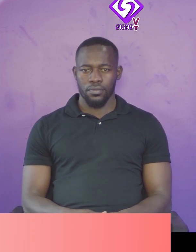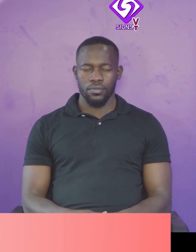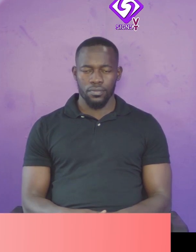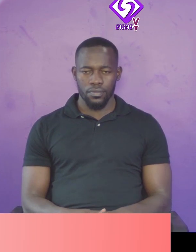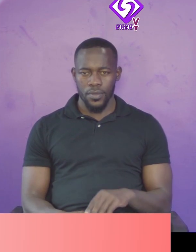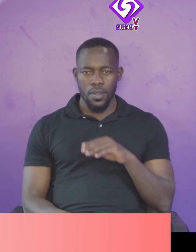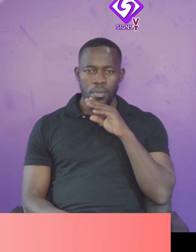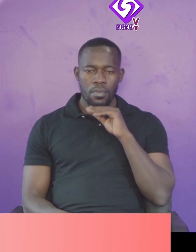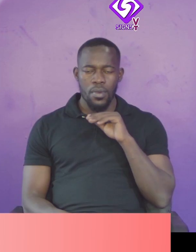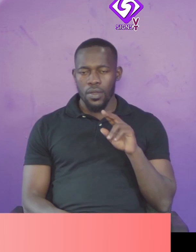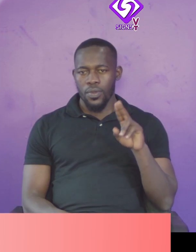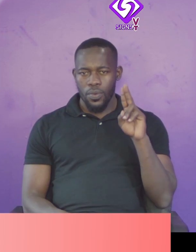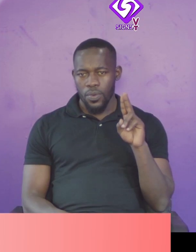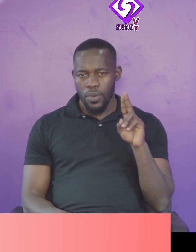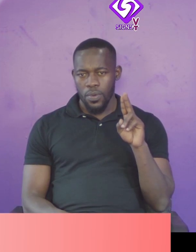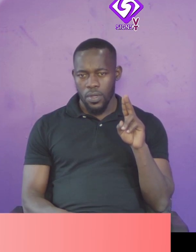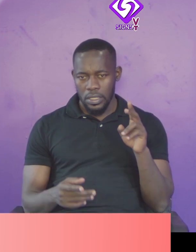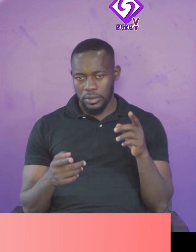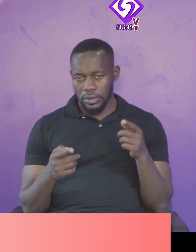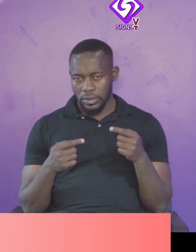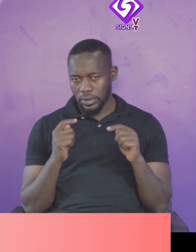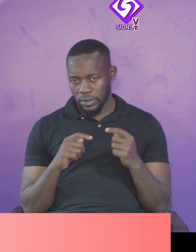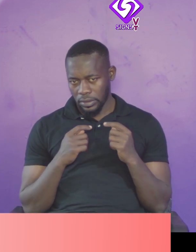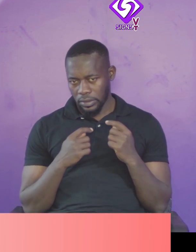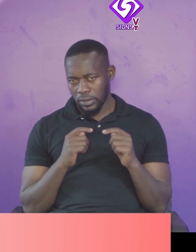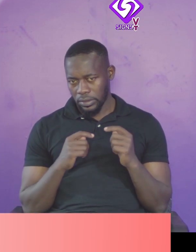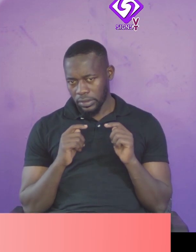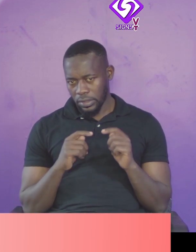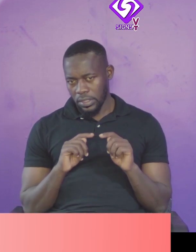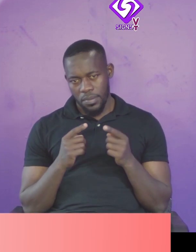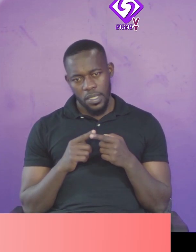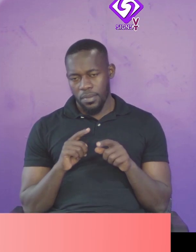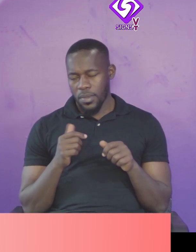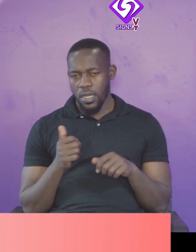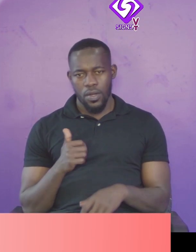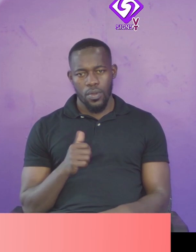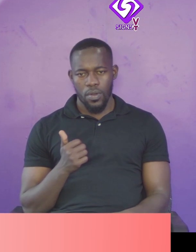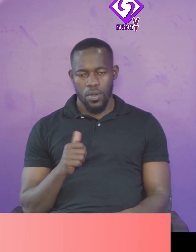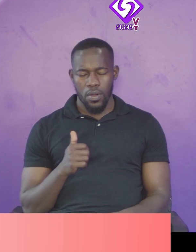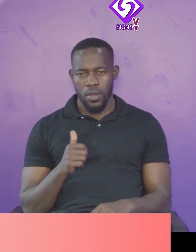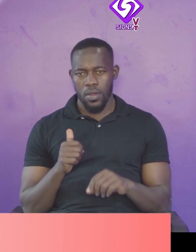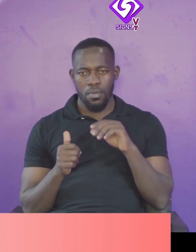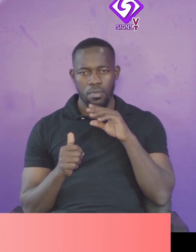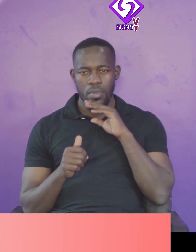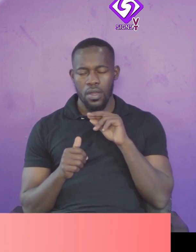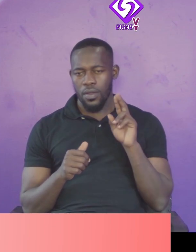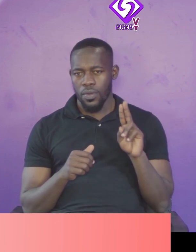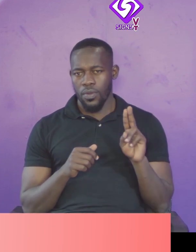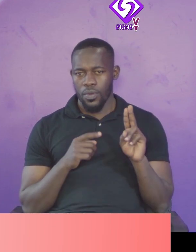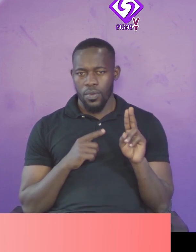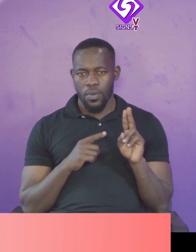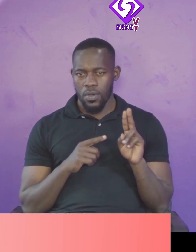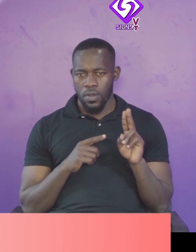have been bottling every game they play. Remember also, Manchester United, when you look at